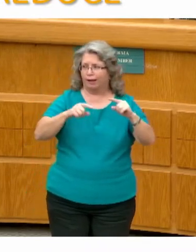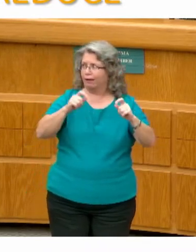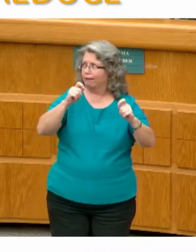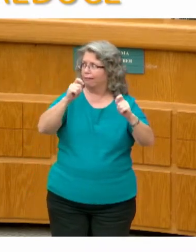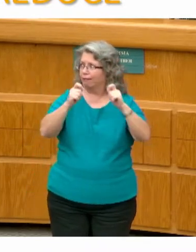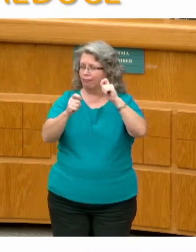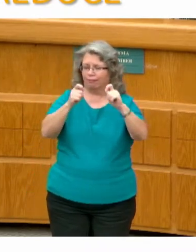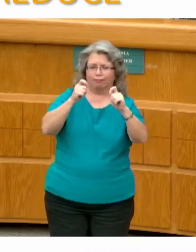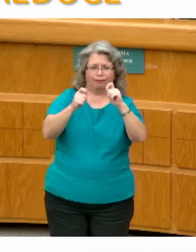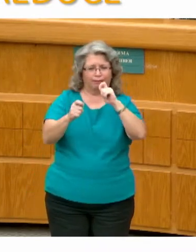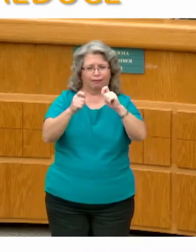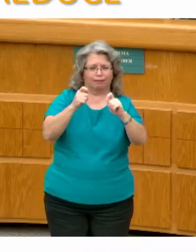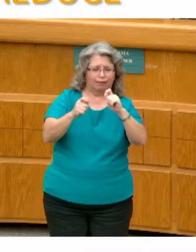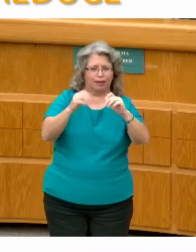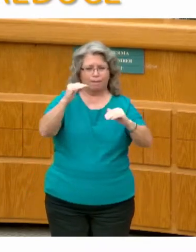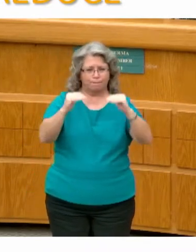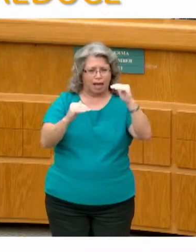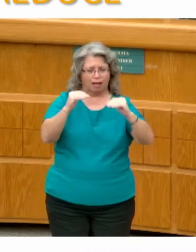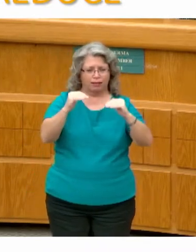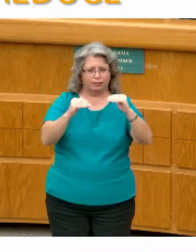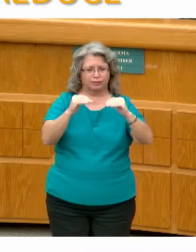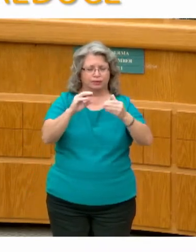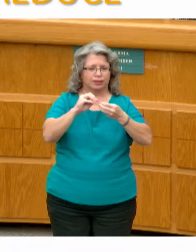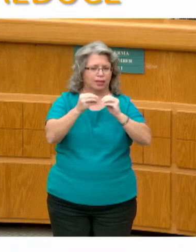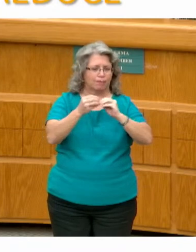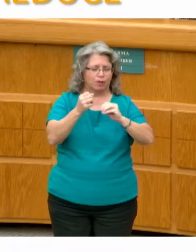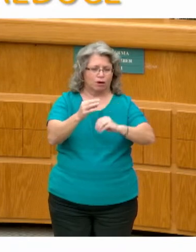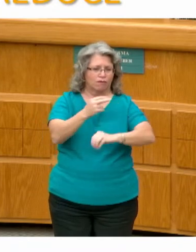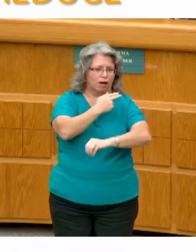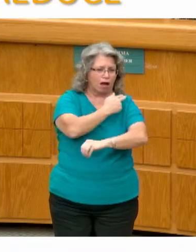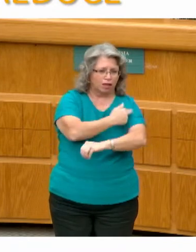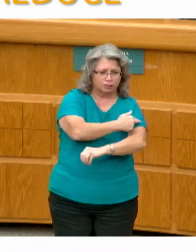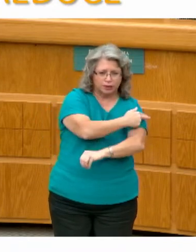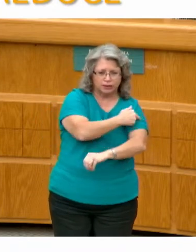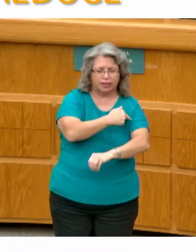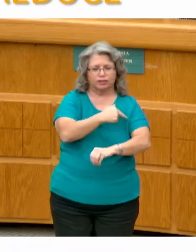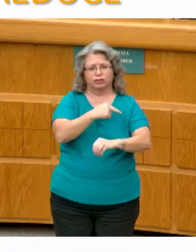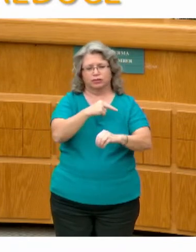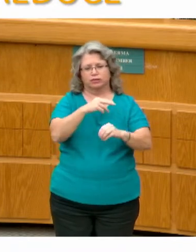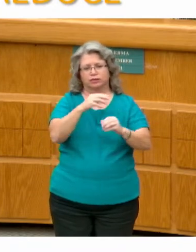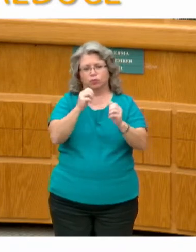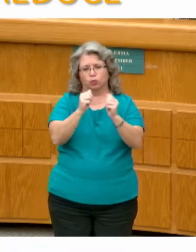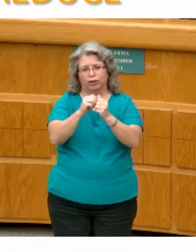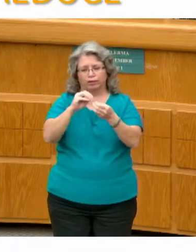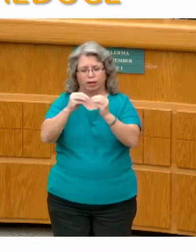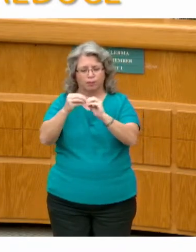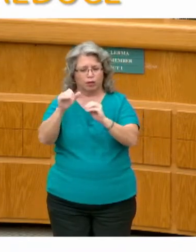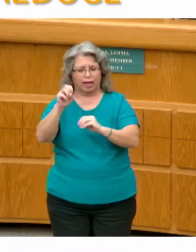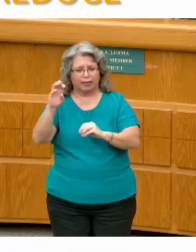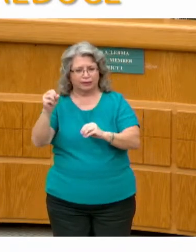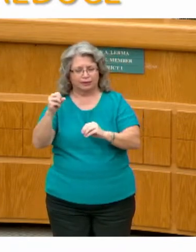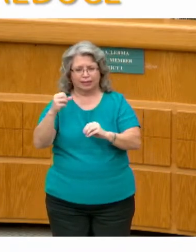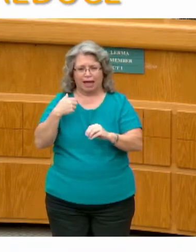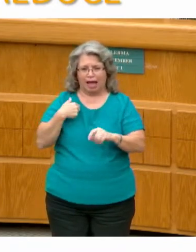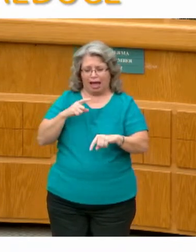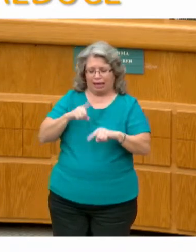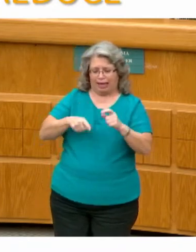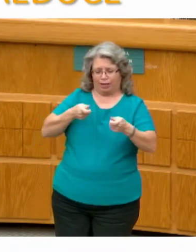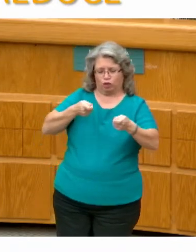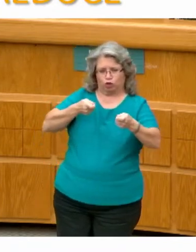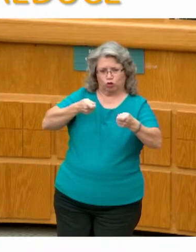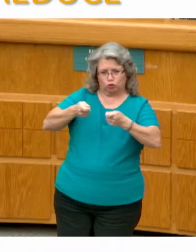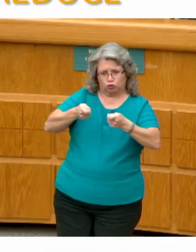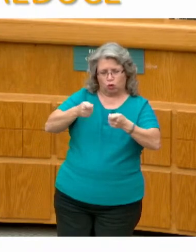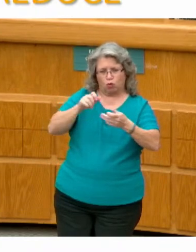the cases, and that's something that's inherent inside the model software that I'm using that cannot be controlled with just